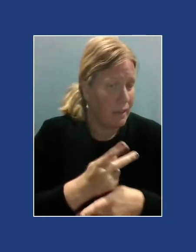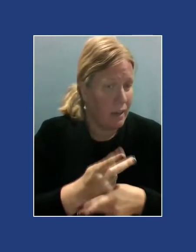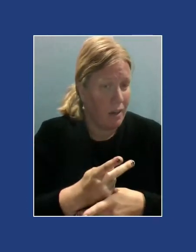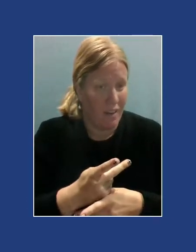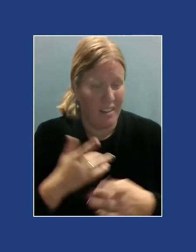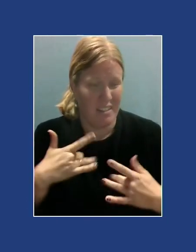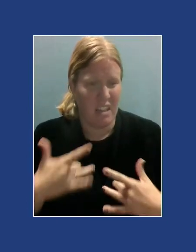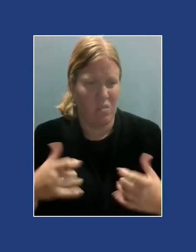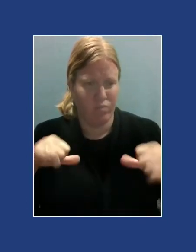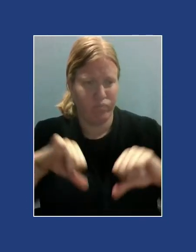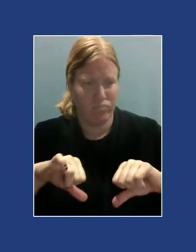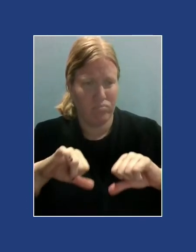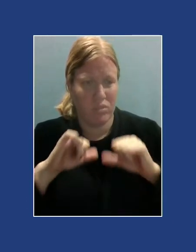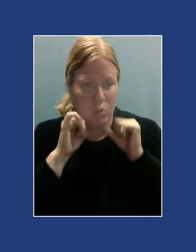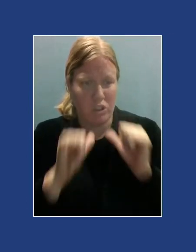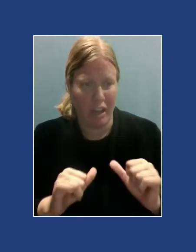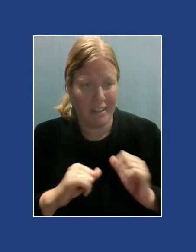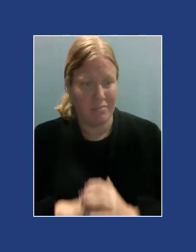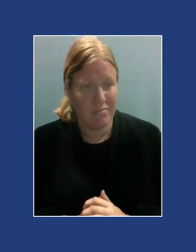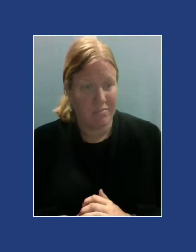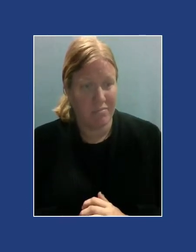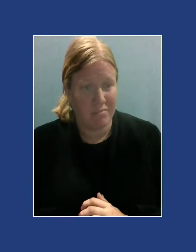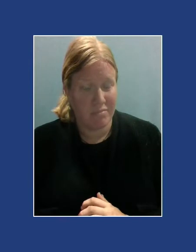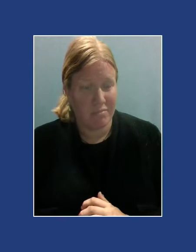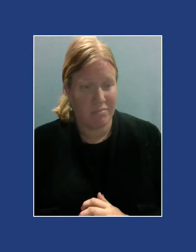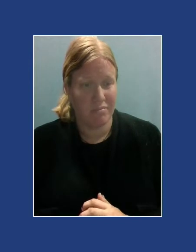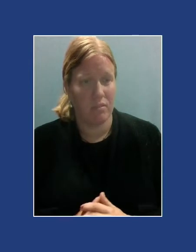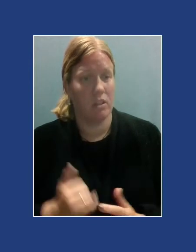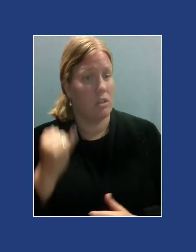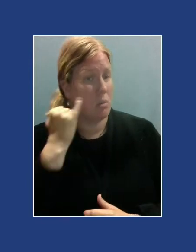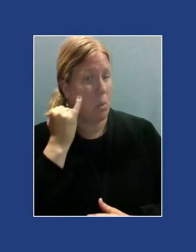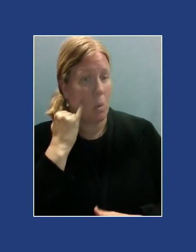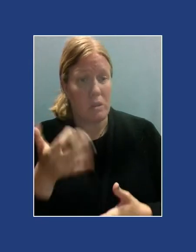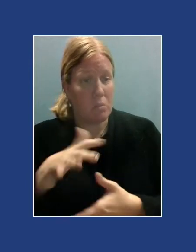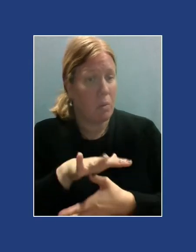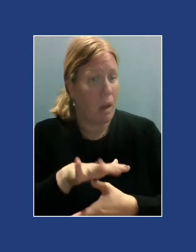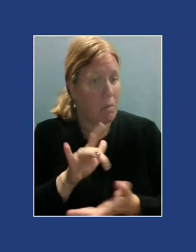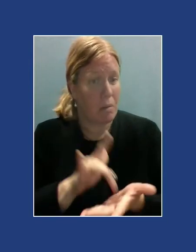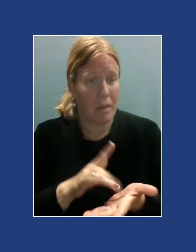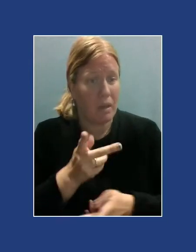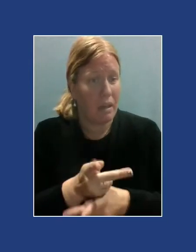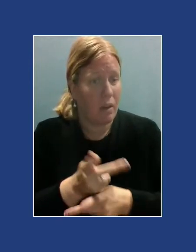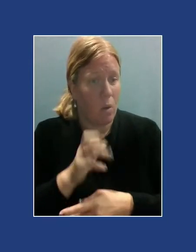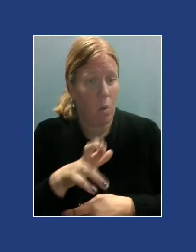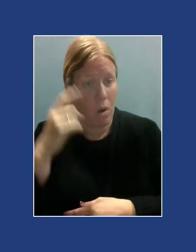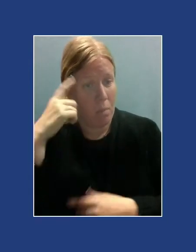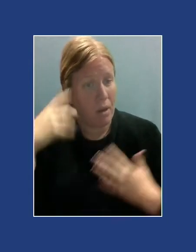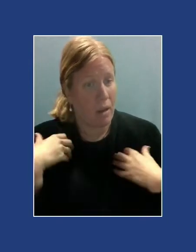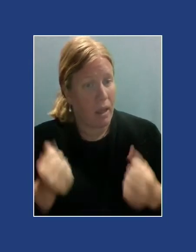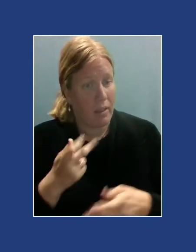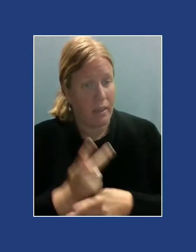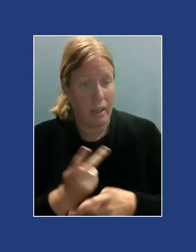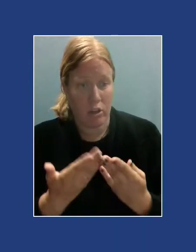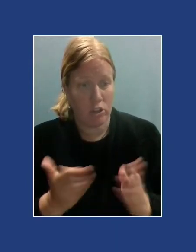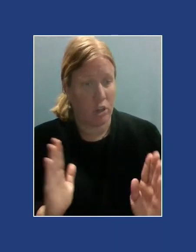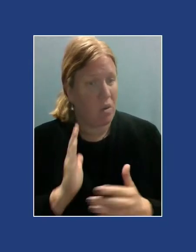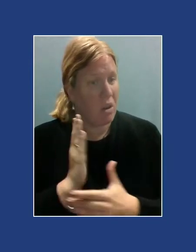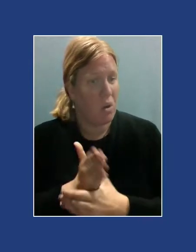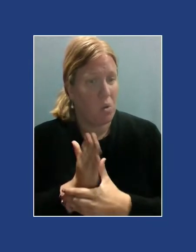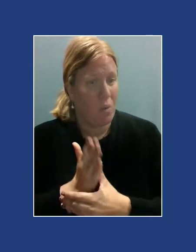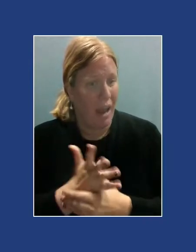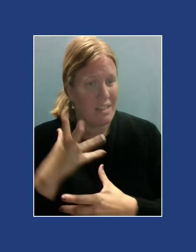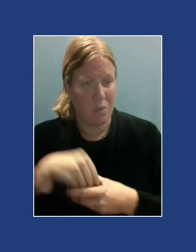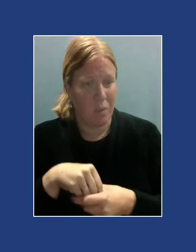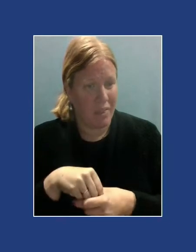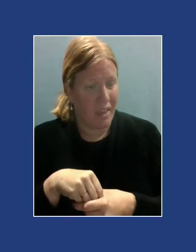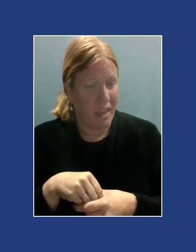gender-affirming physical and mental health care, but even, say, primary medical care or mental health care in general, and being harassed within